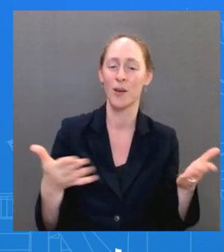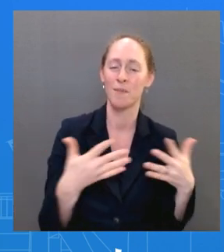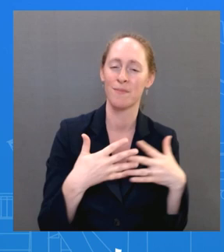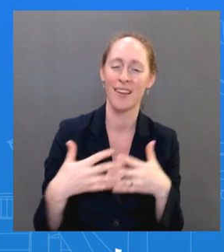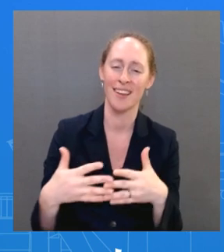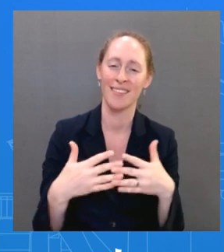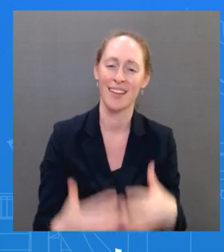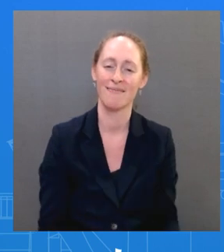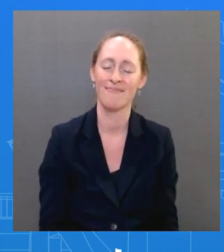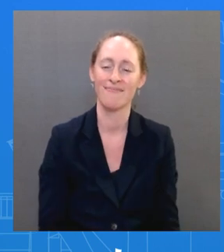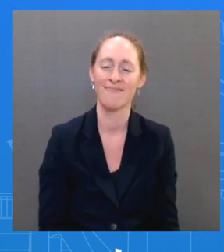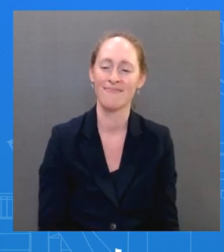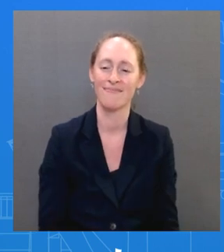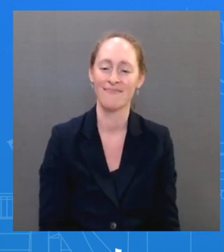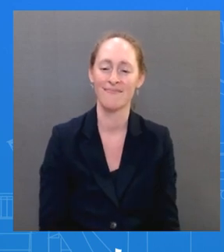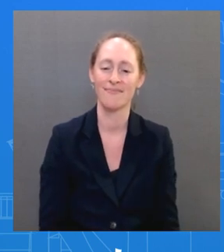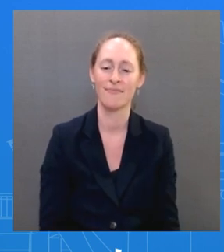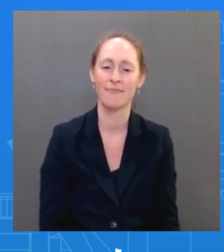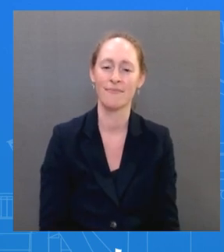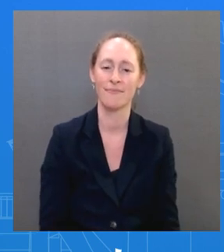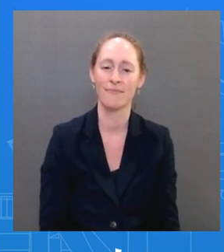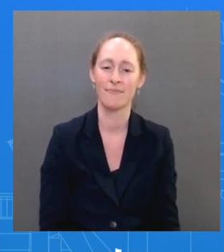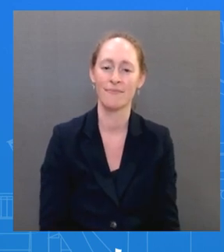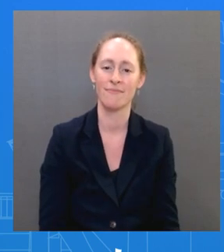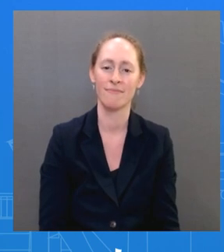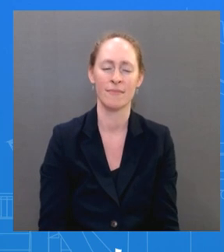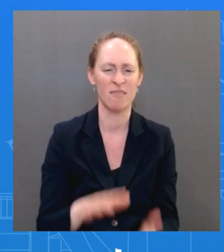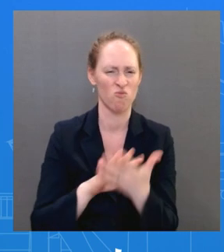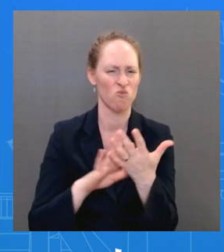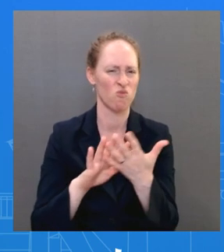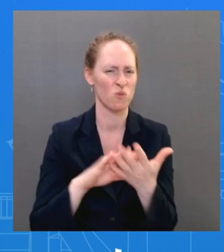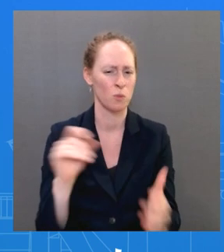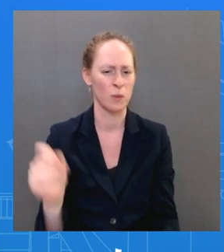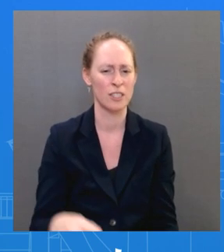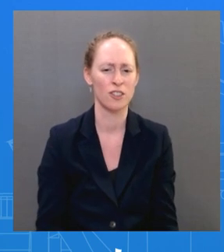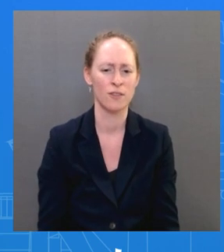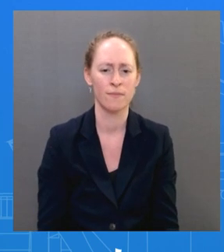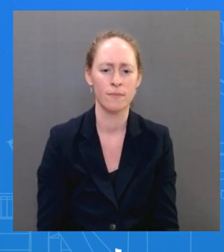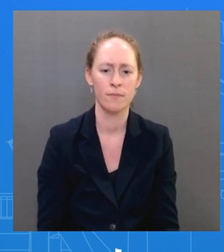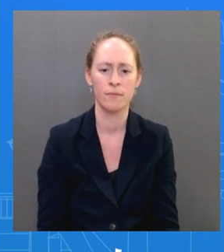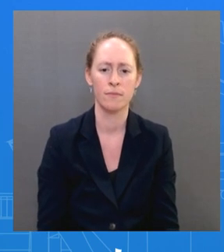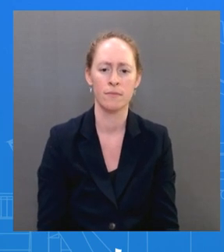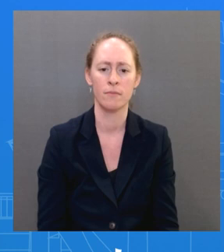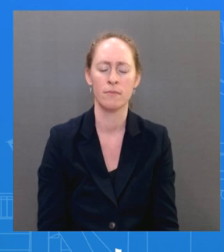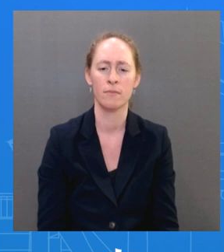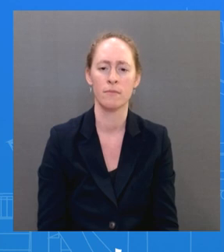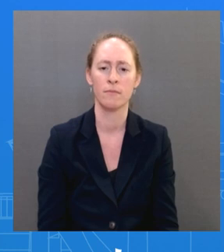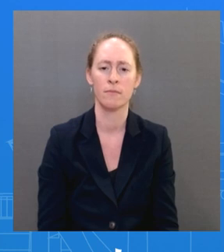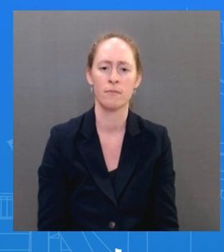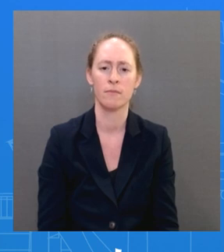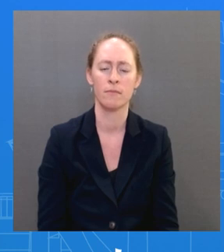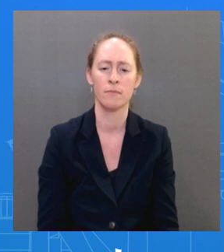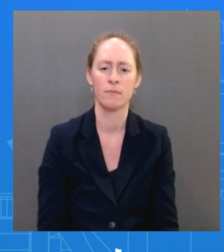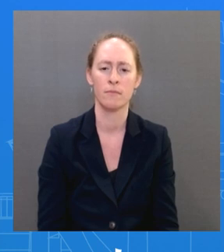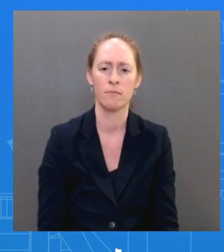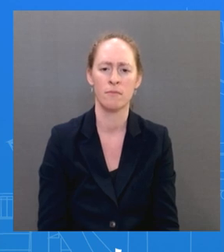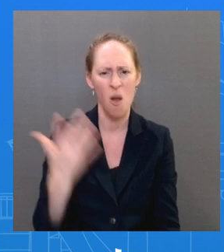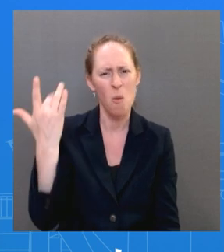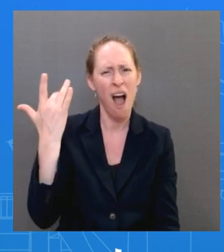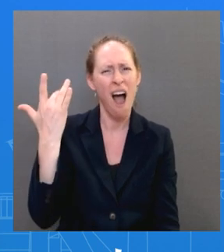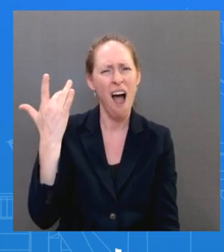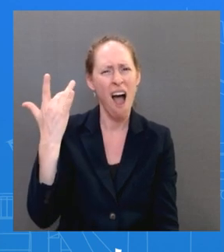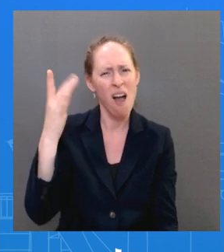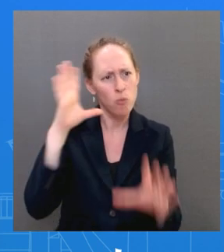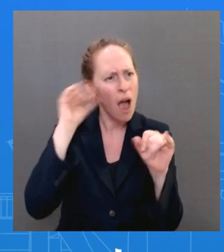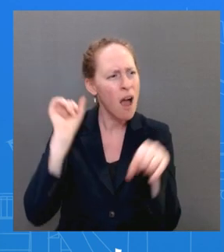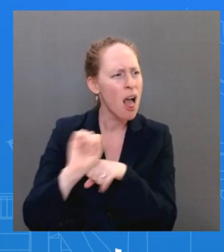or should he work less? Should he not rest now that he, you know, during this time? Because I see the White House is trying to show how,